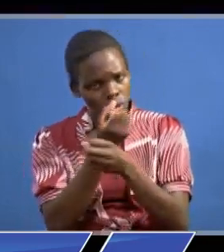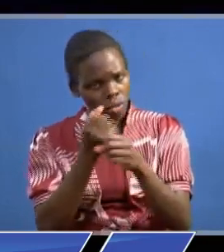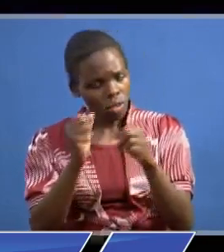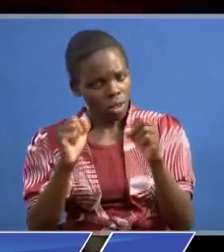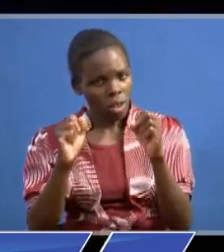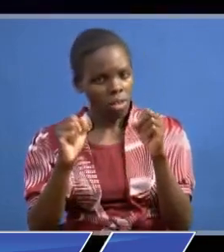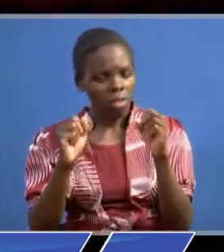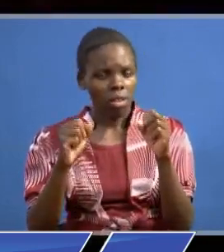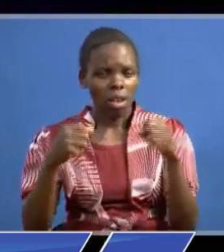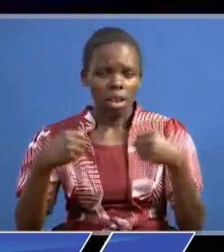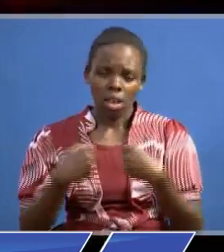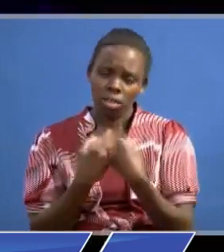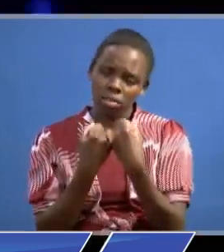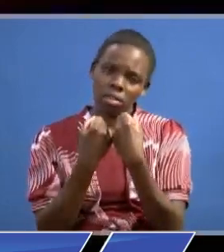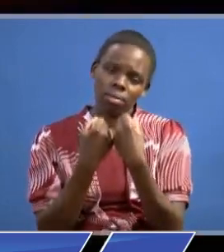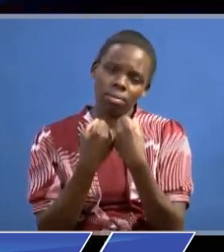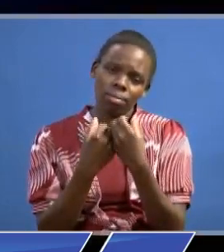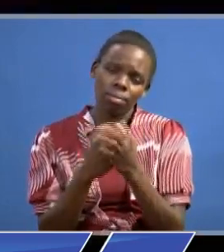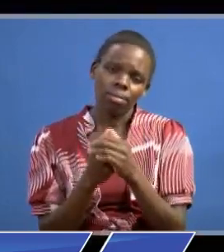the accident.